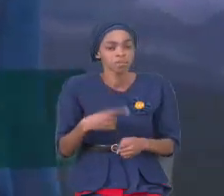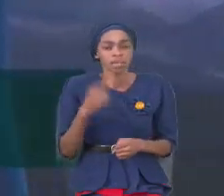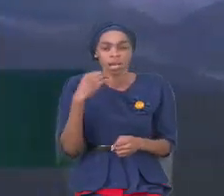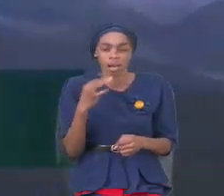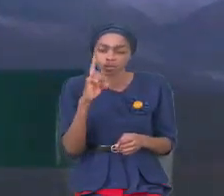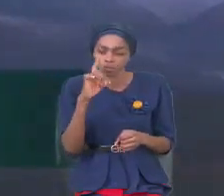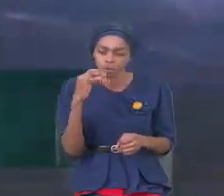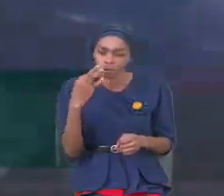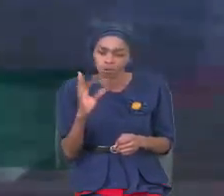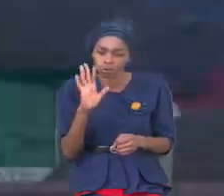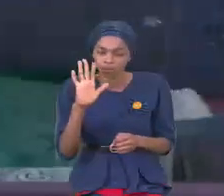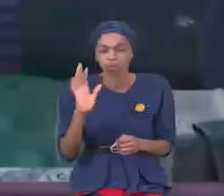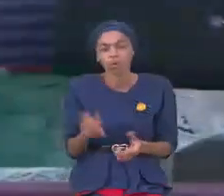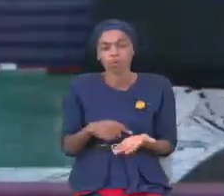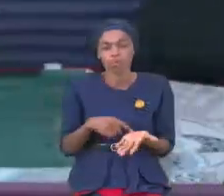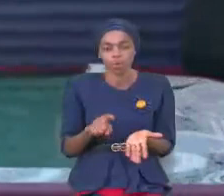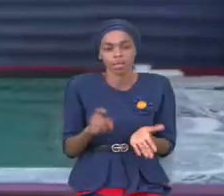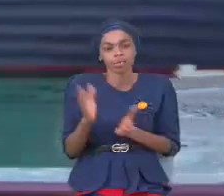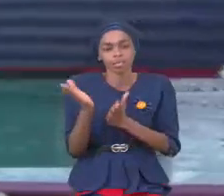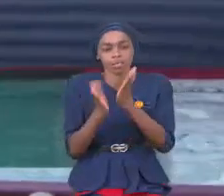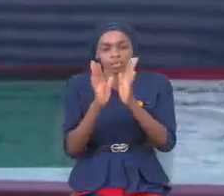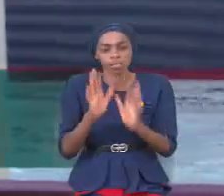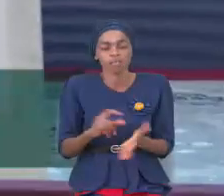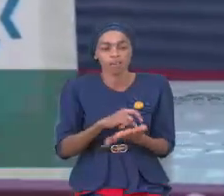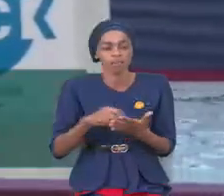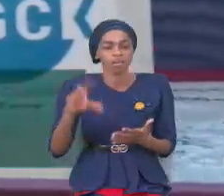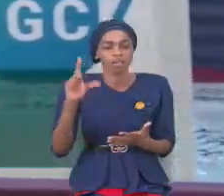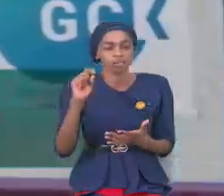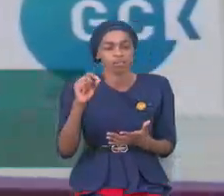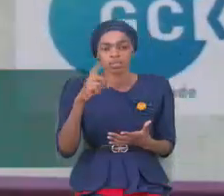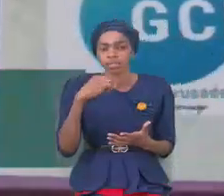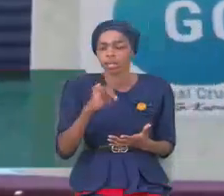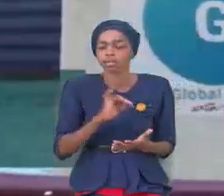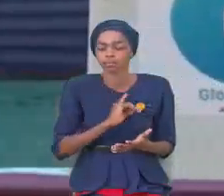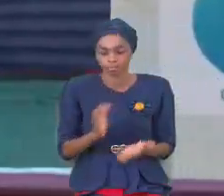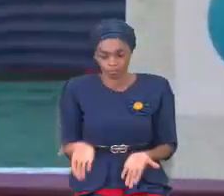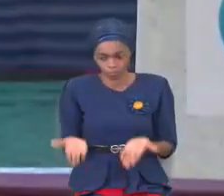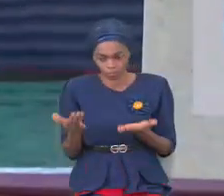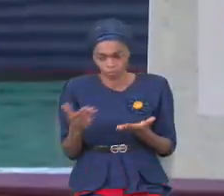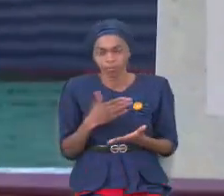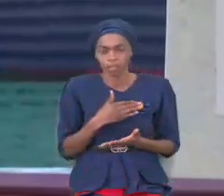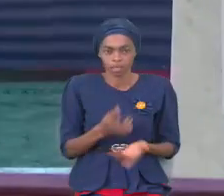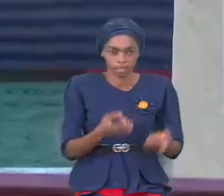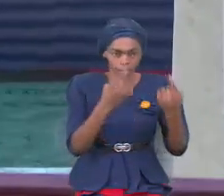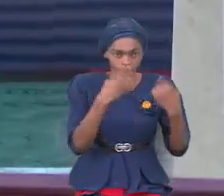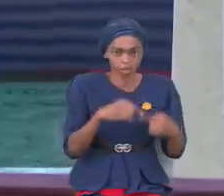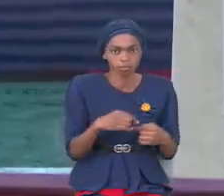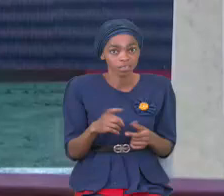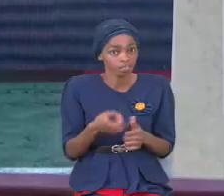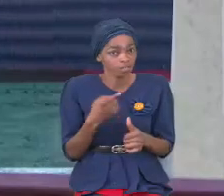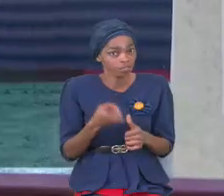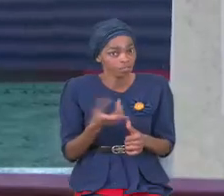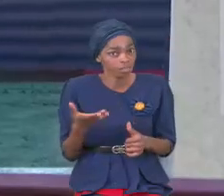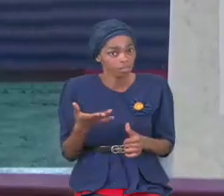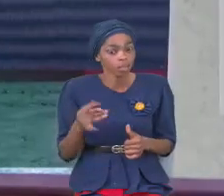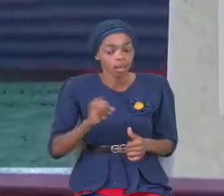and he arose and came. And he arose and came. The first thing, I will arise. That's